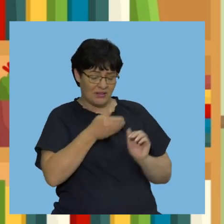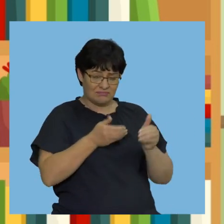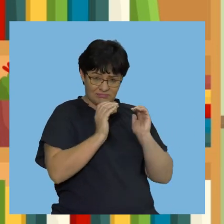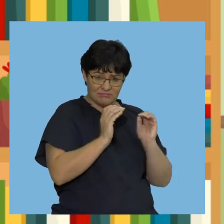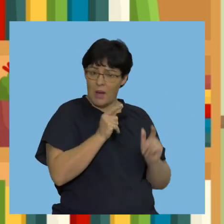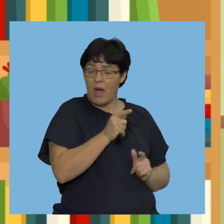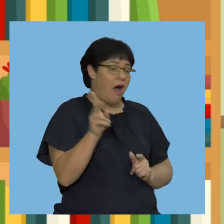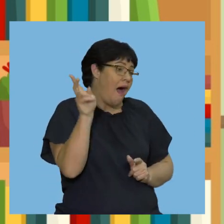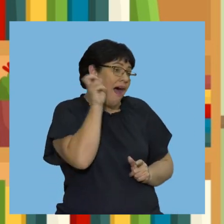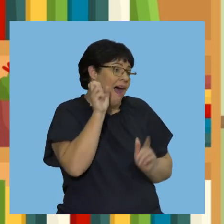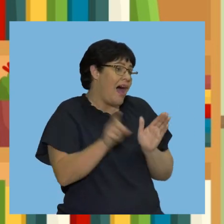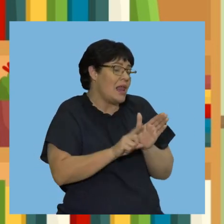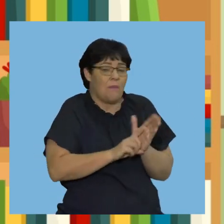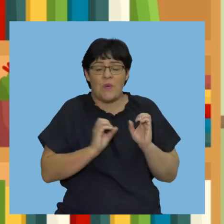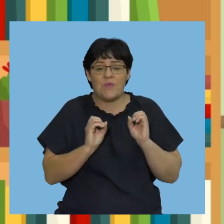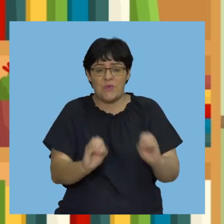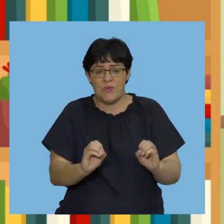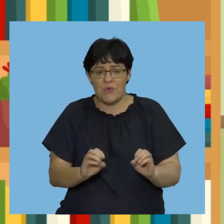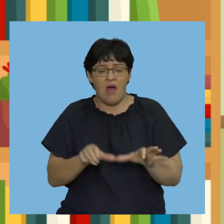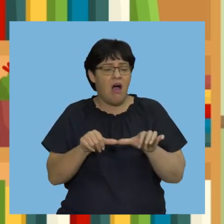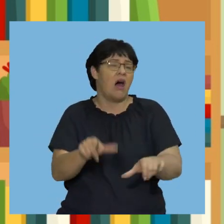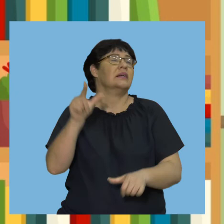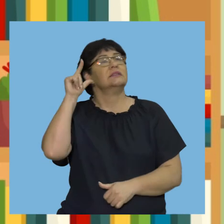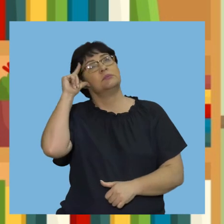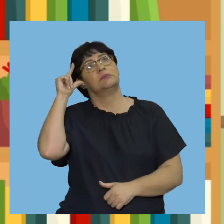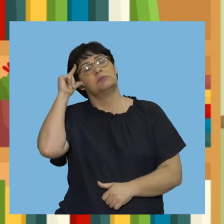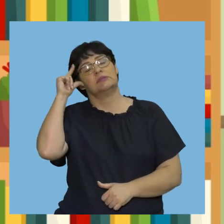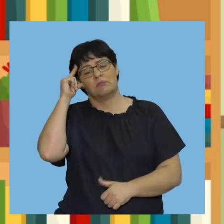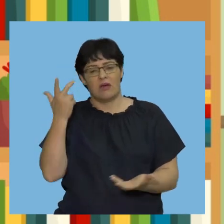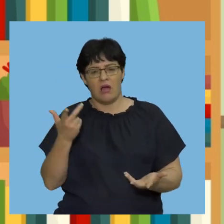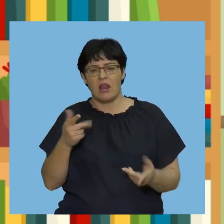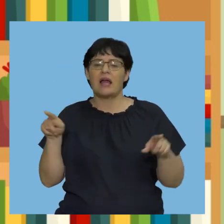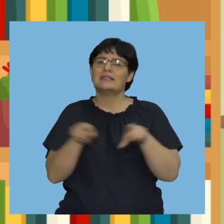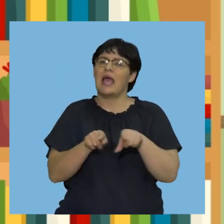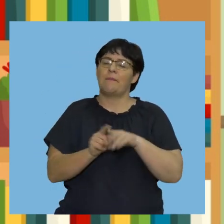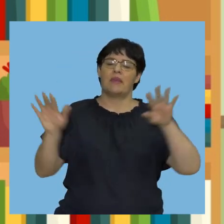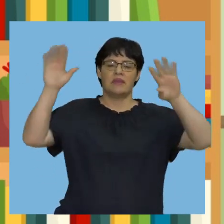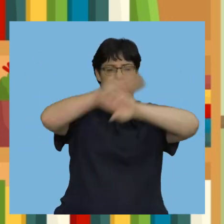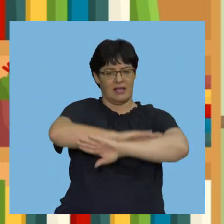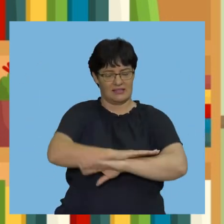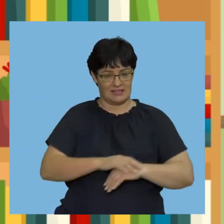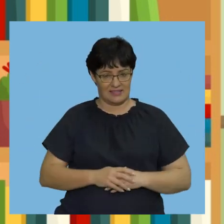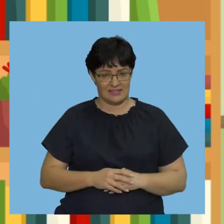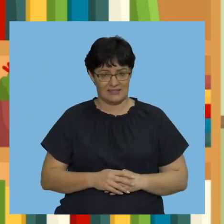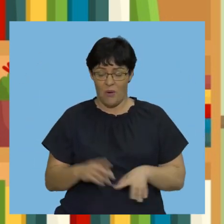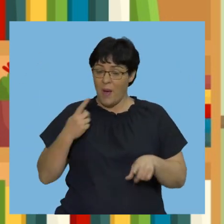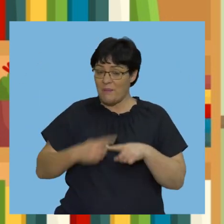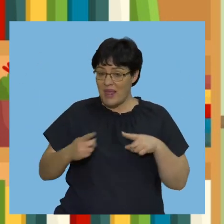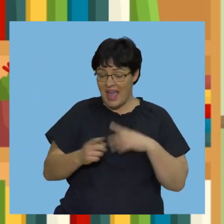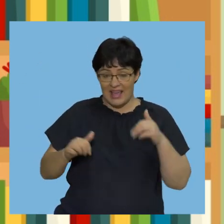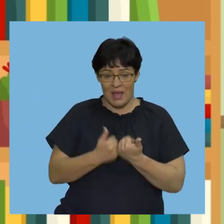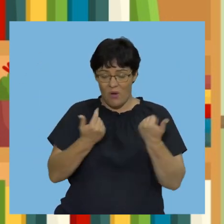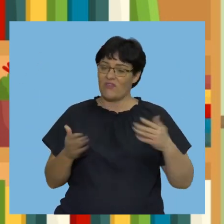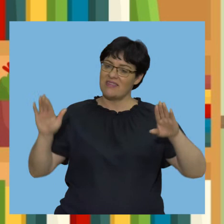didn't hear her alarm and she kept on sleeping as though it was still nighttime. Let's play a game about